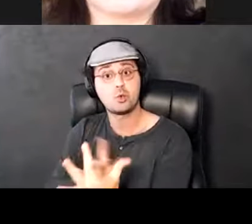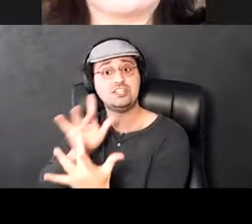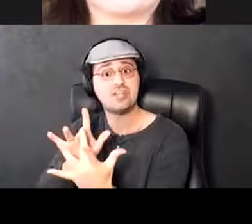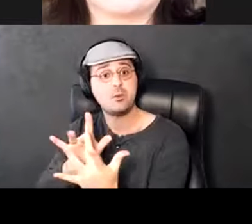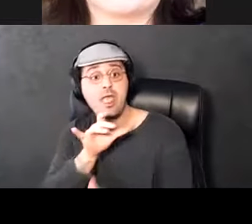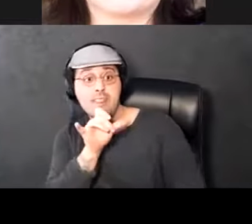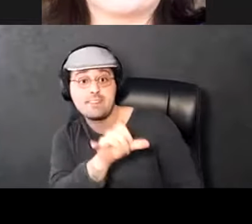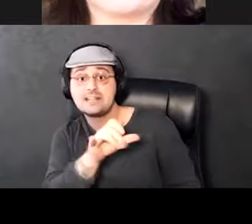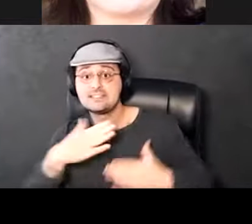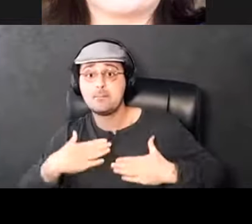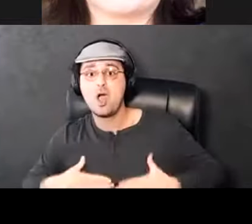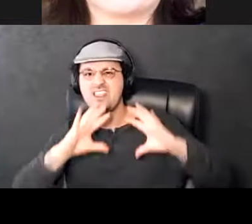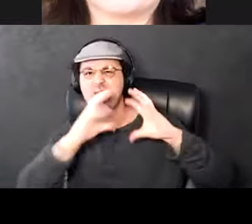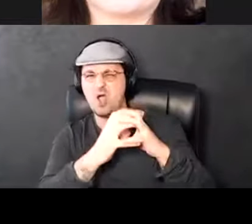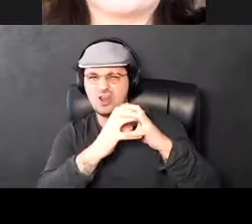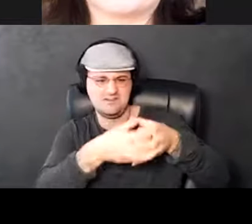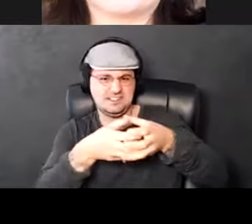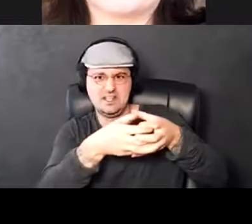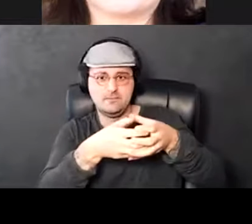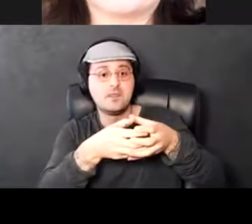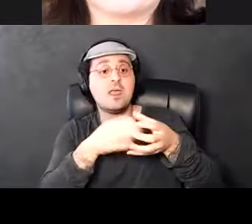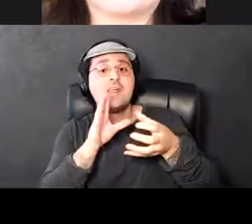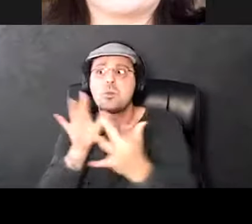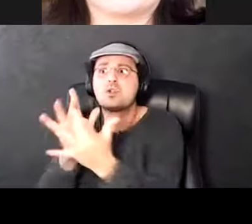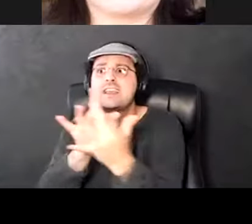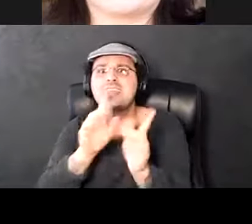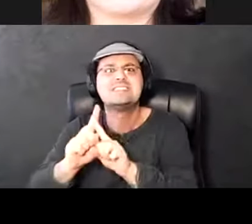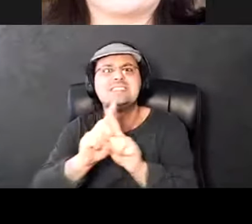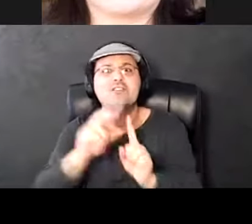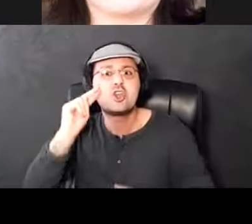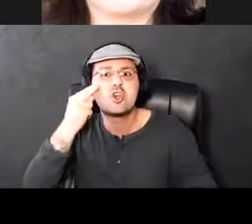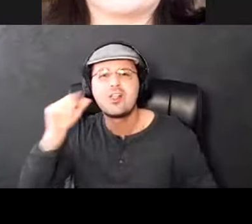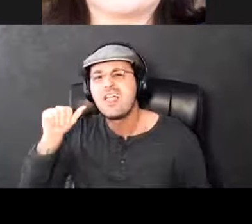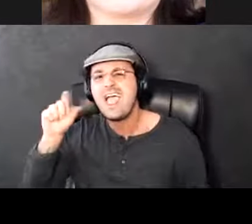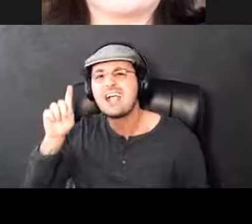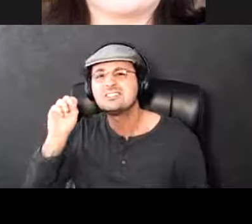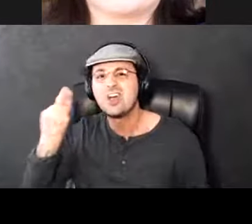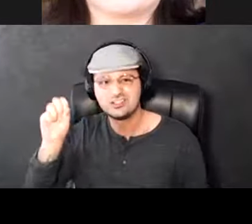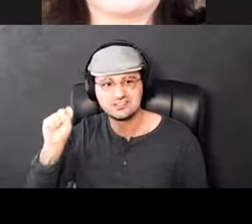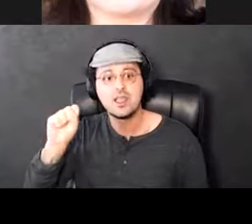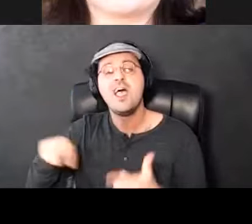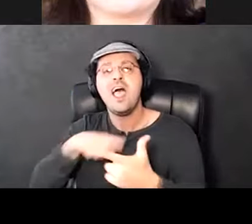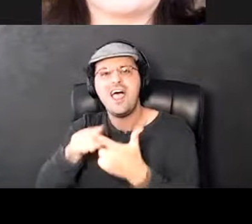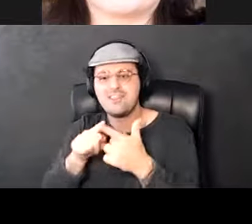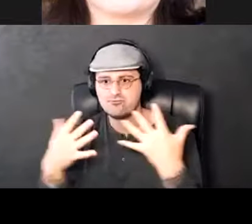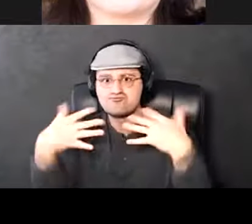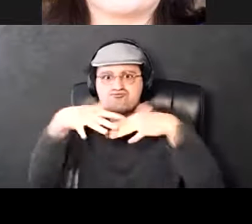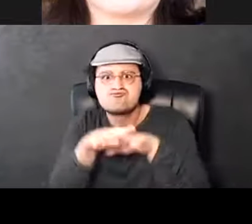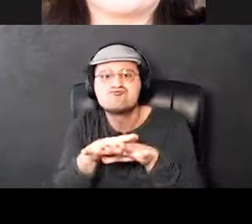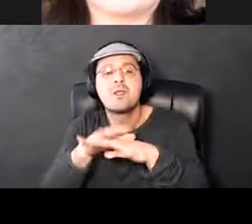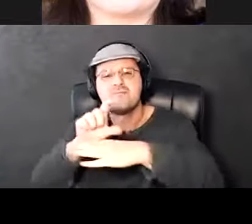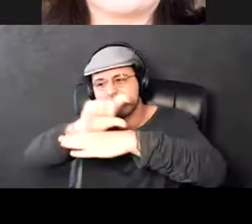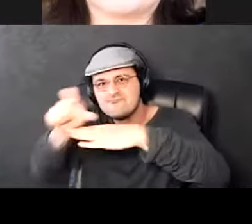They reach out onto all of these neuronal axons, and they start wrapping them with sheets of fatty myelin that kind